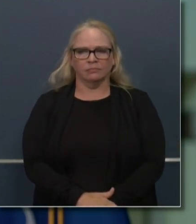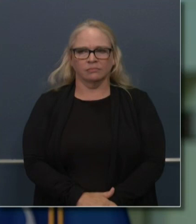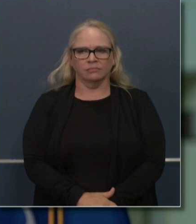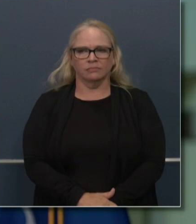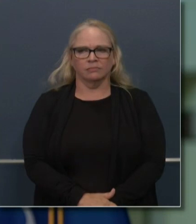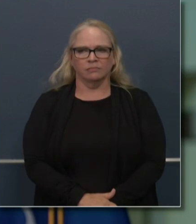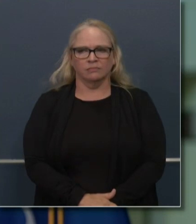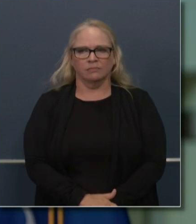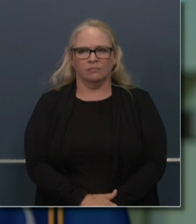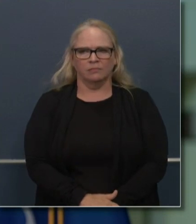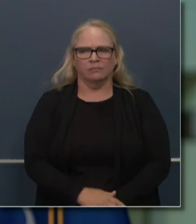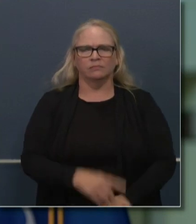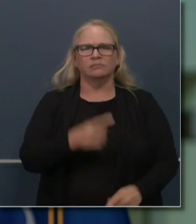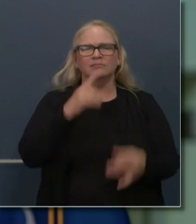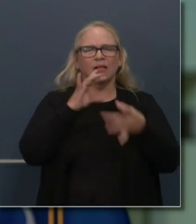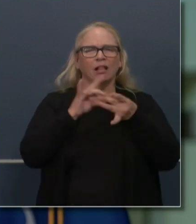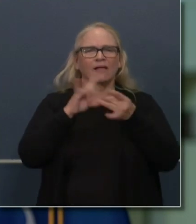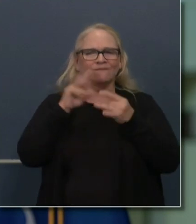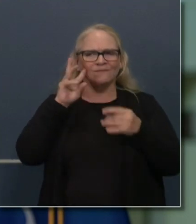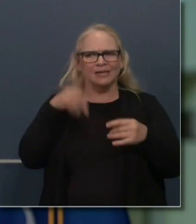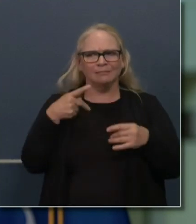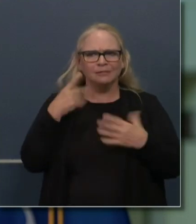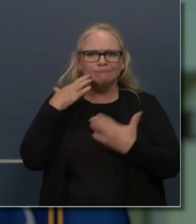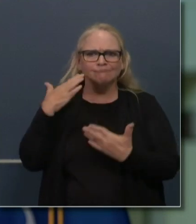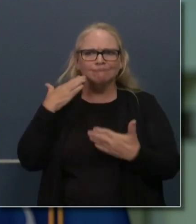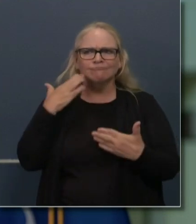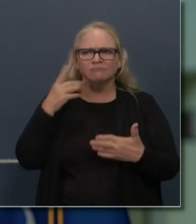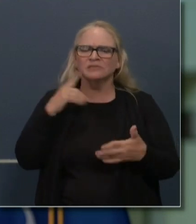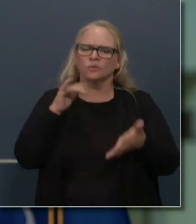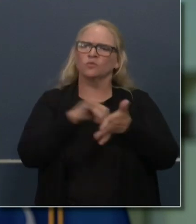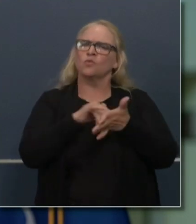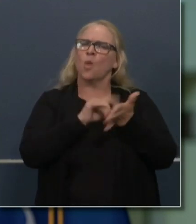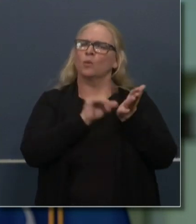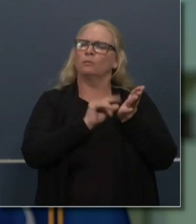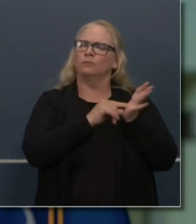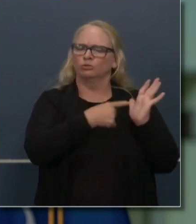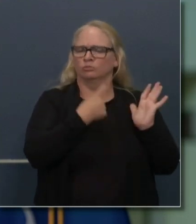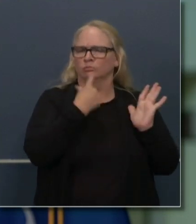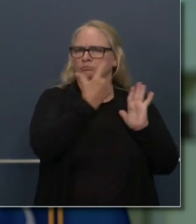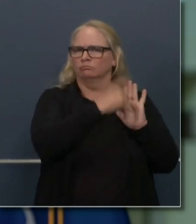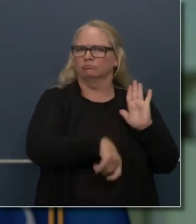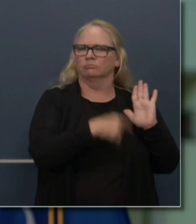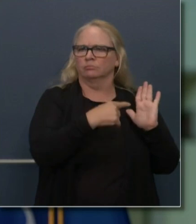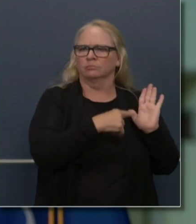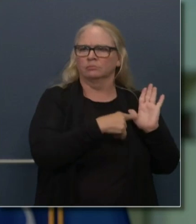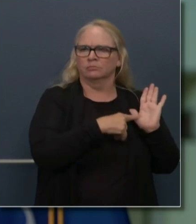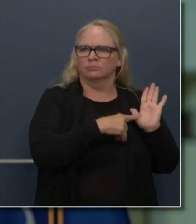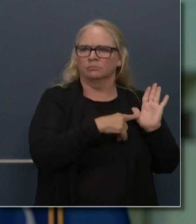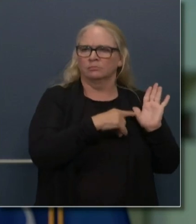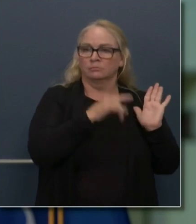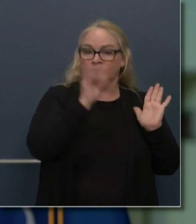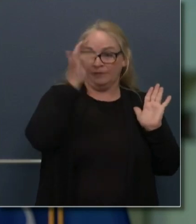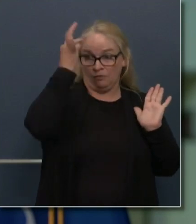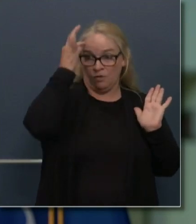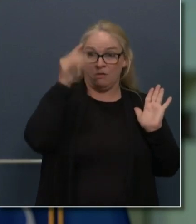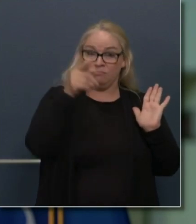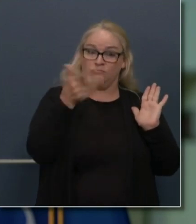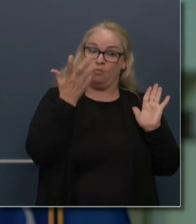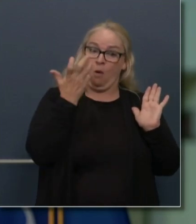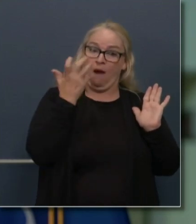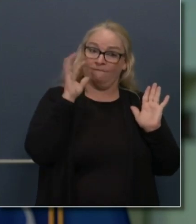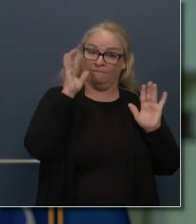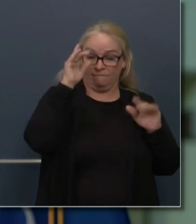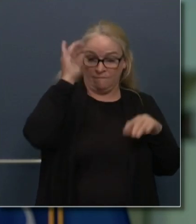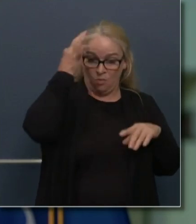weekend that at one stage you were asked or told that if you wanted federal government help to get swabs, that